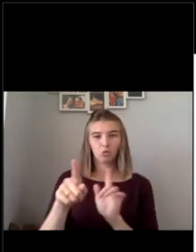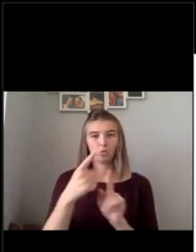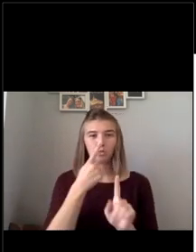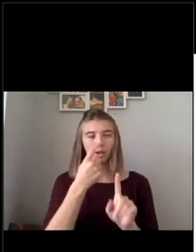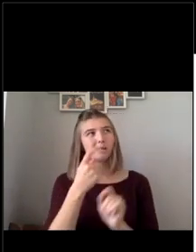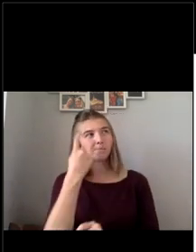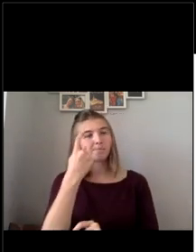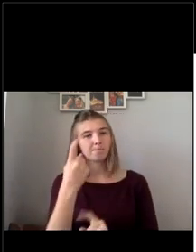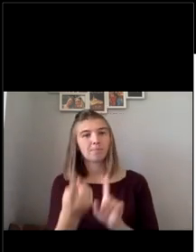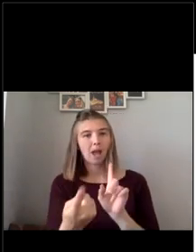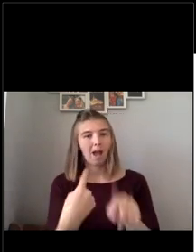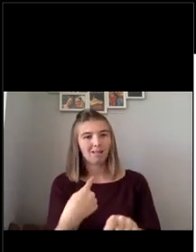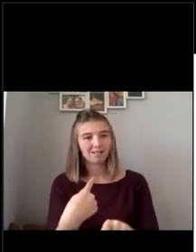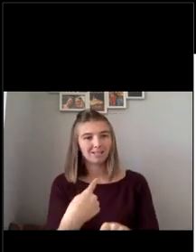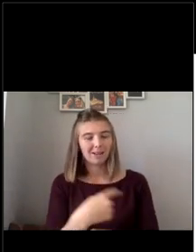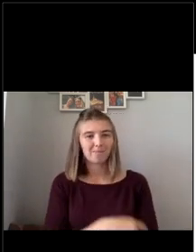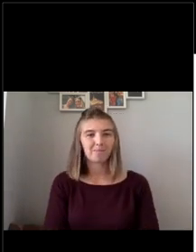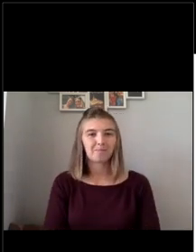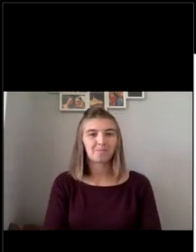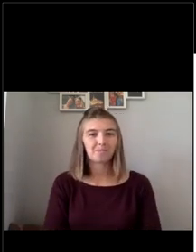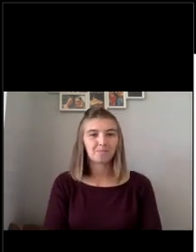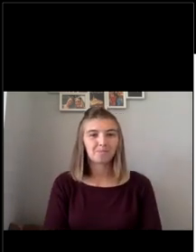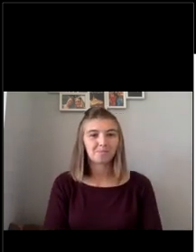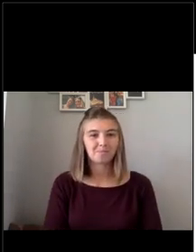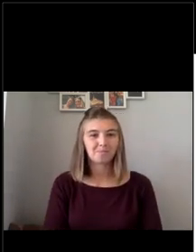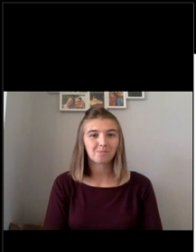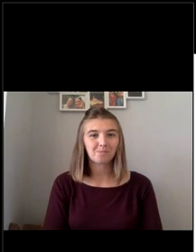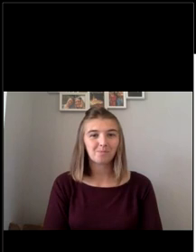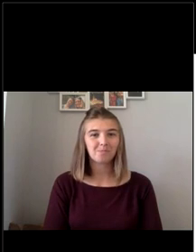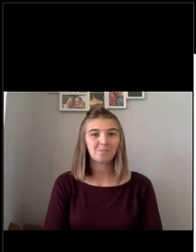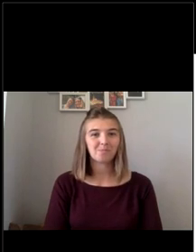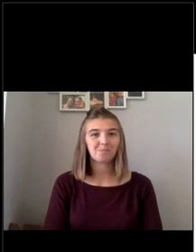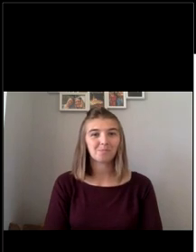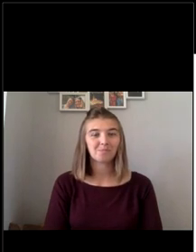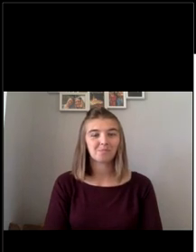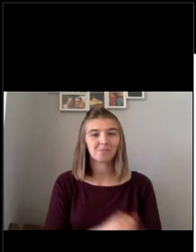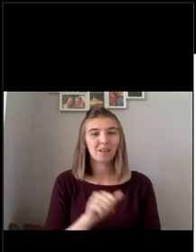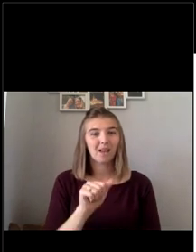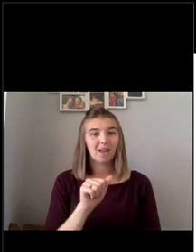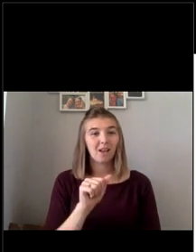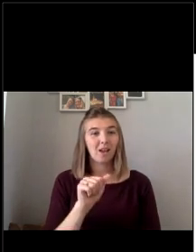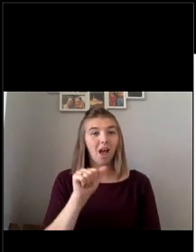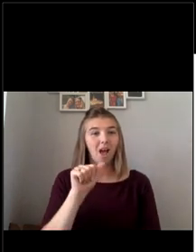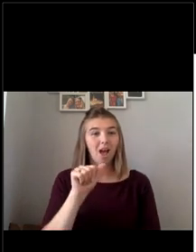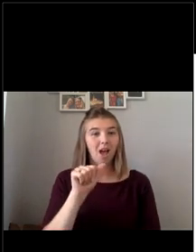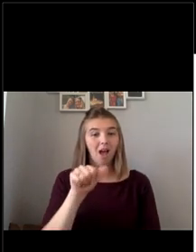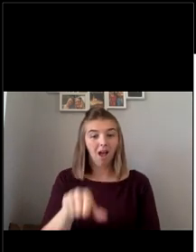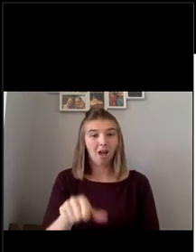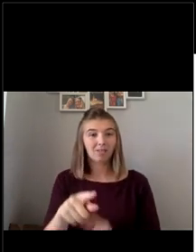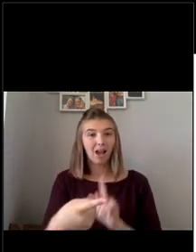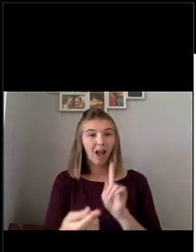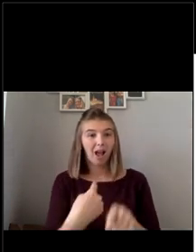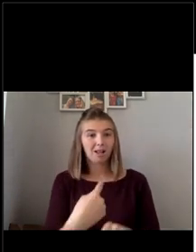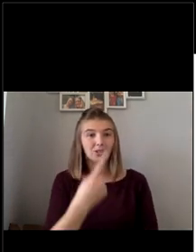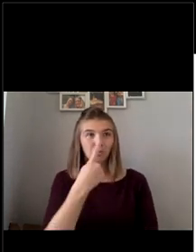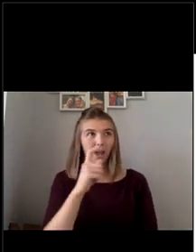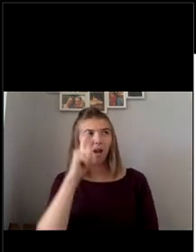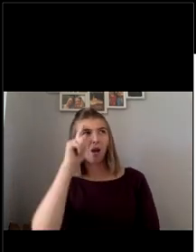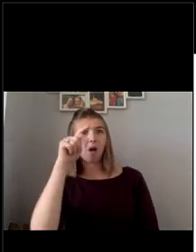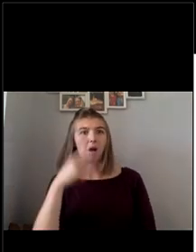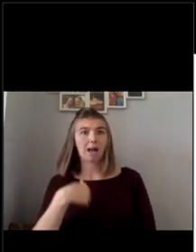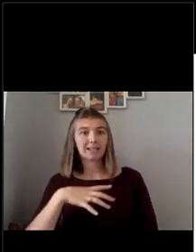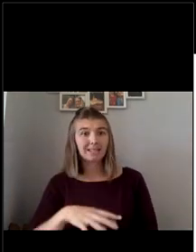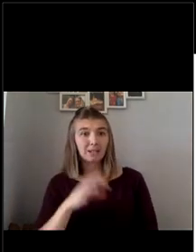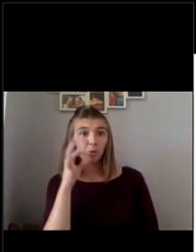opportunity to fill that in. And once you have, then that's also a great time to get your questions in to the questions box. So I'll share the